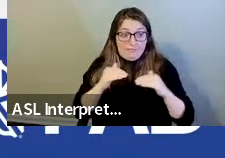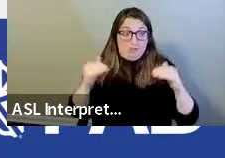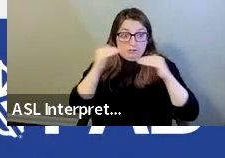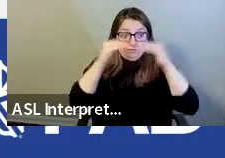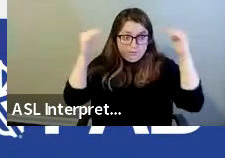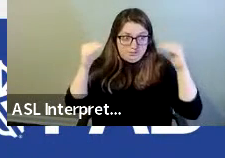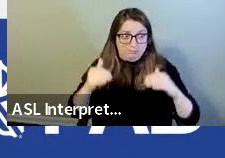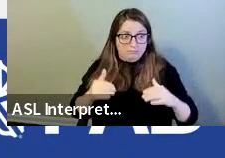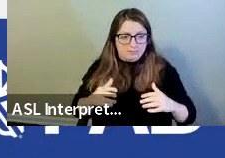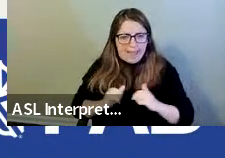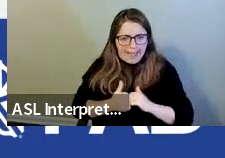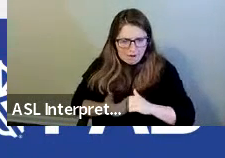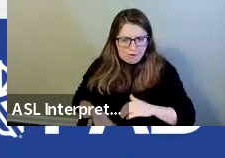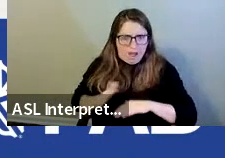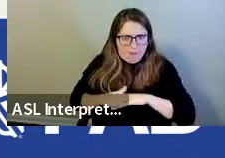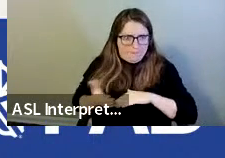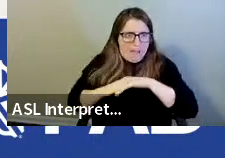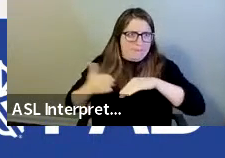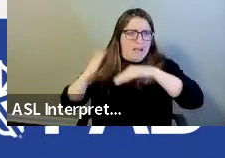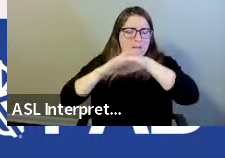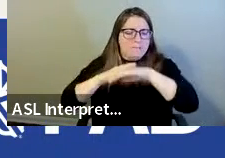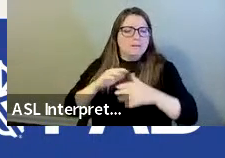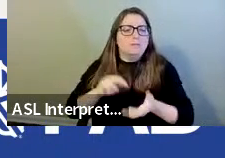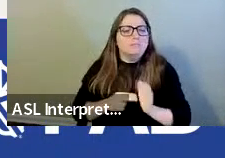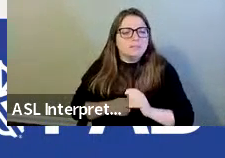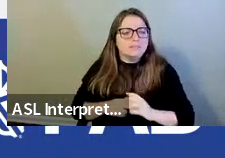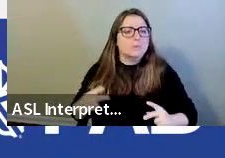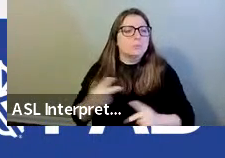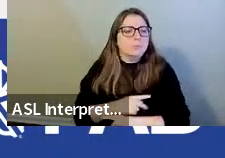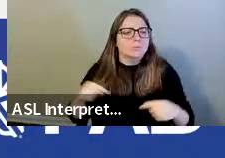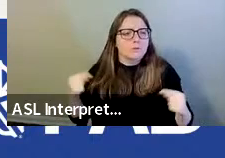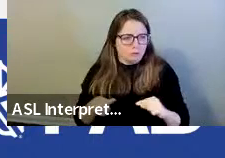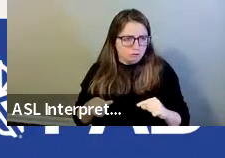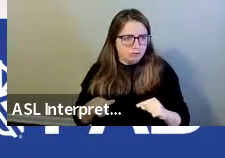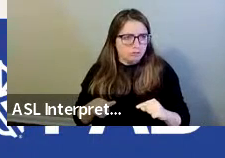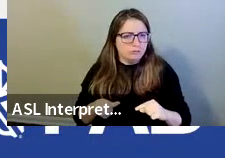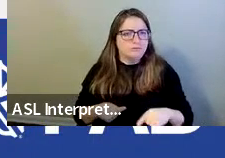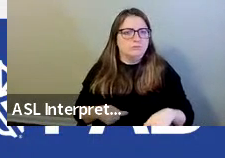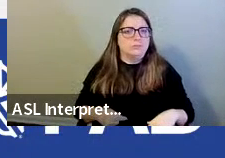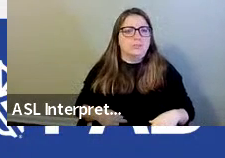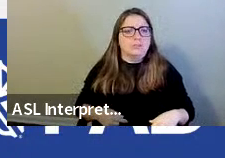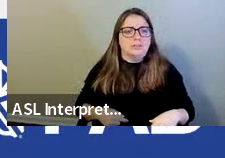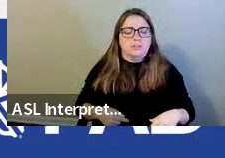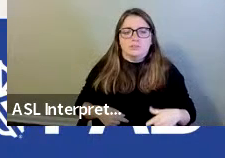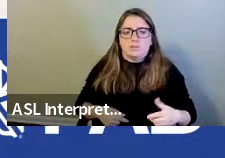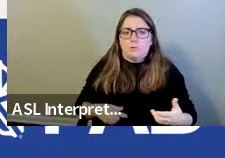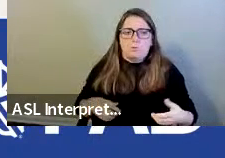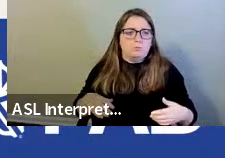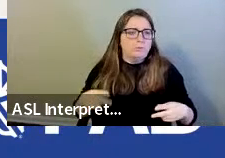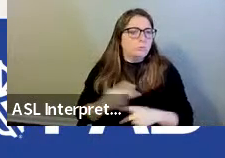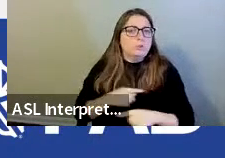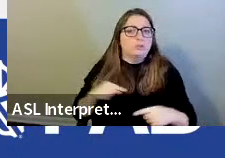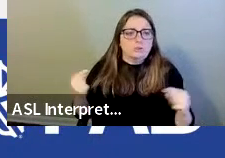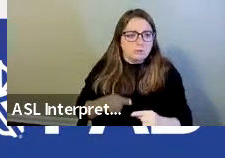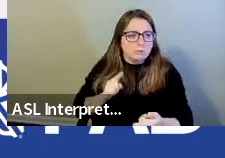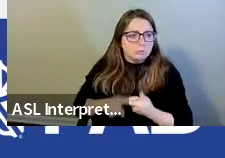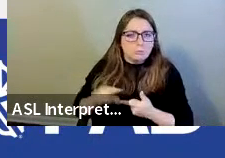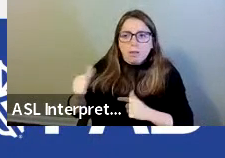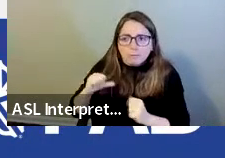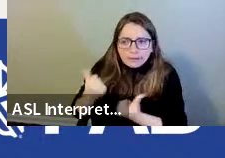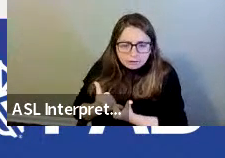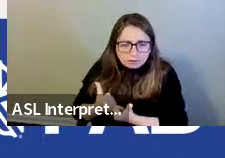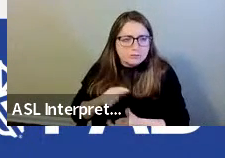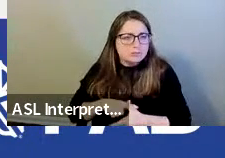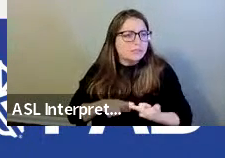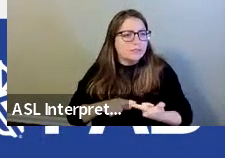harm either committed to community or to other agencies or other departments and things of that nature. So with